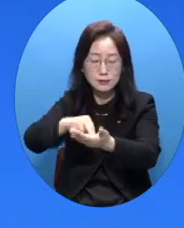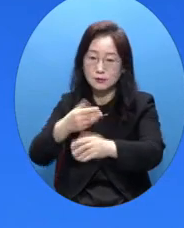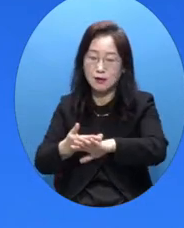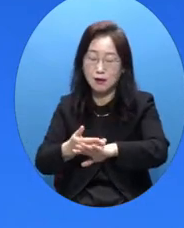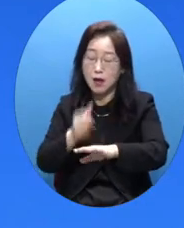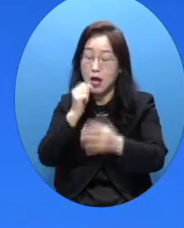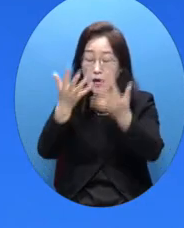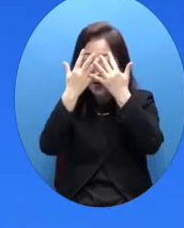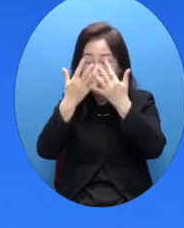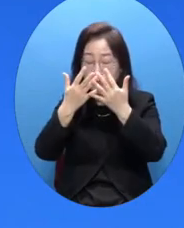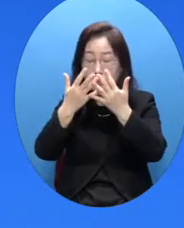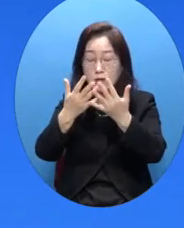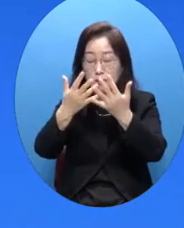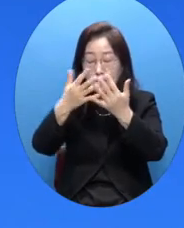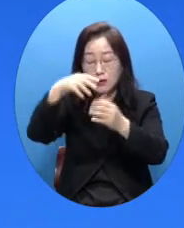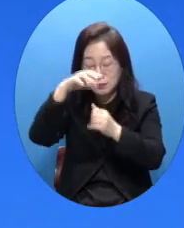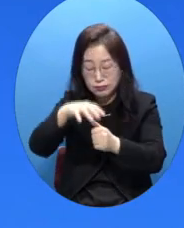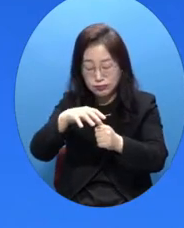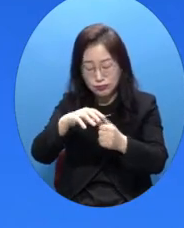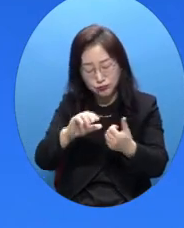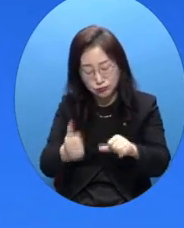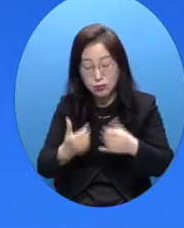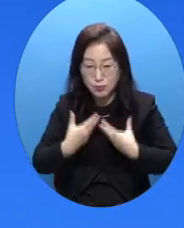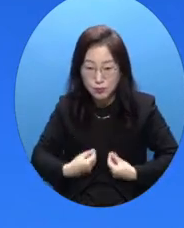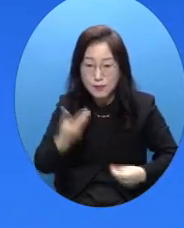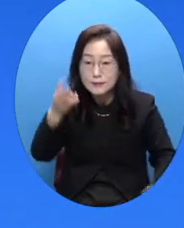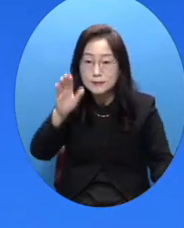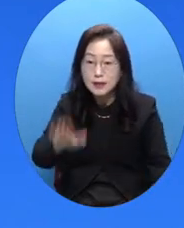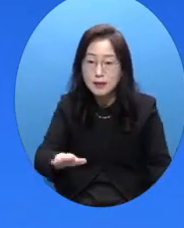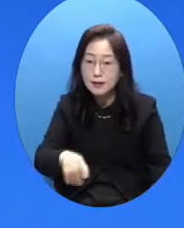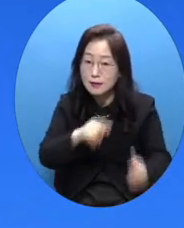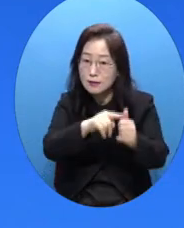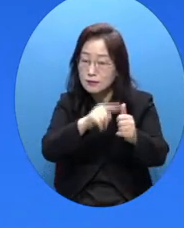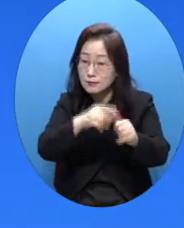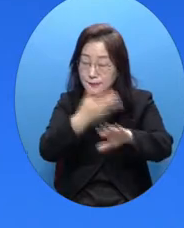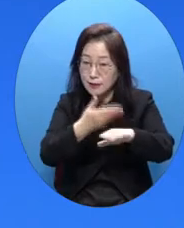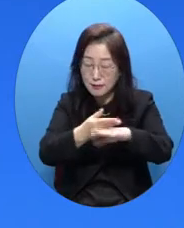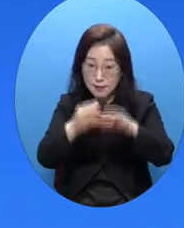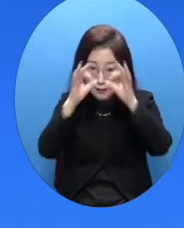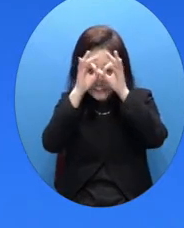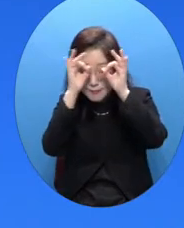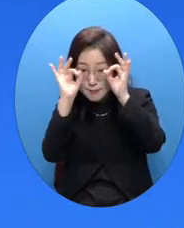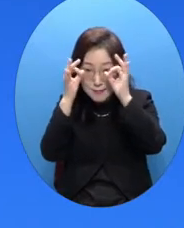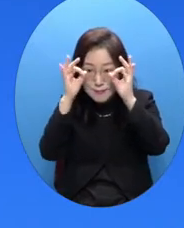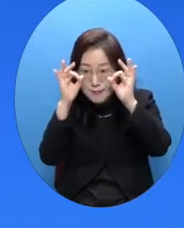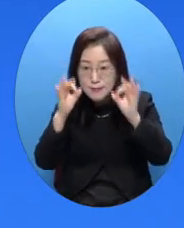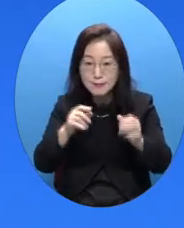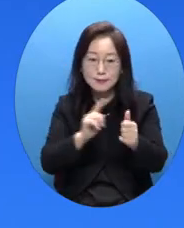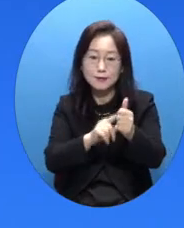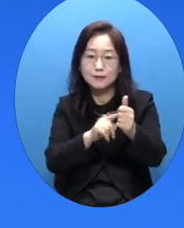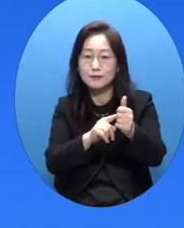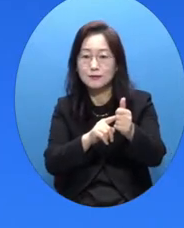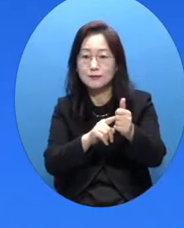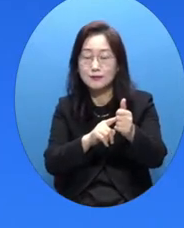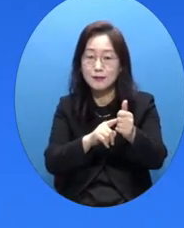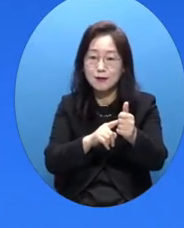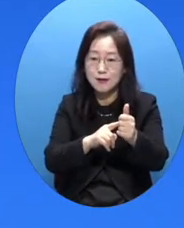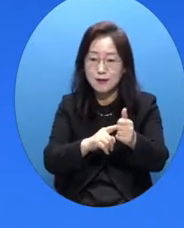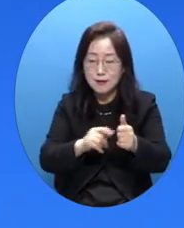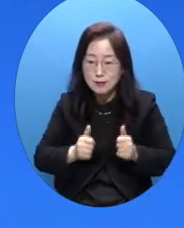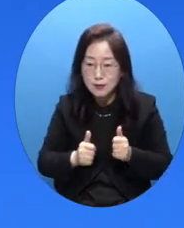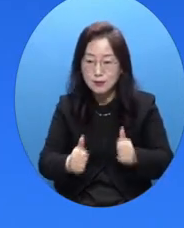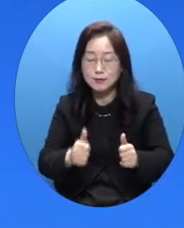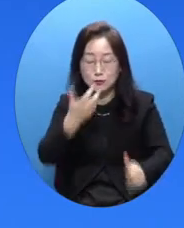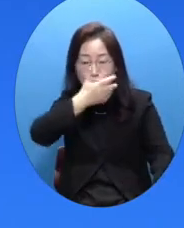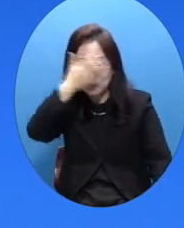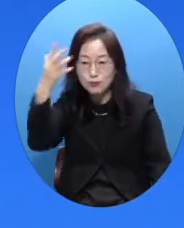Joseph was in prison he was different from others word and paid attention to every prisoner but Worden had trusted Joseph